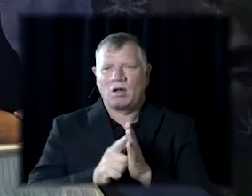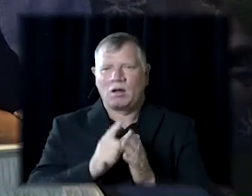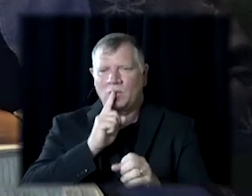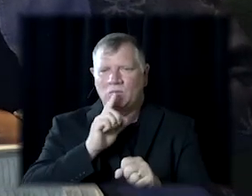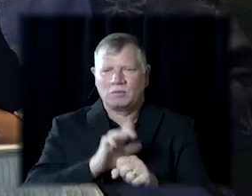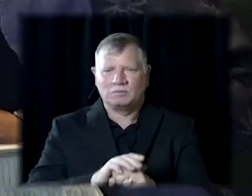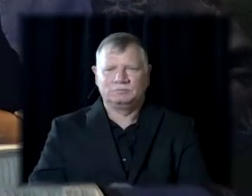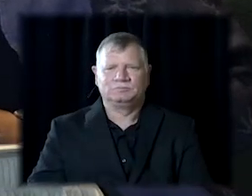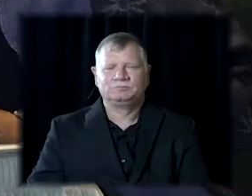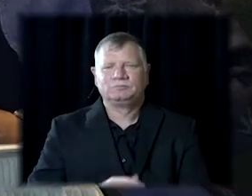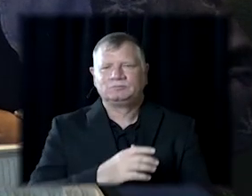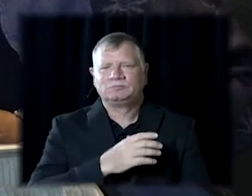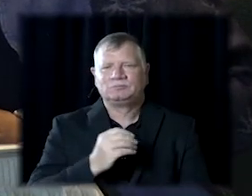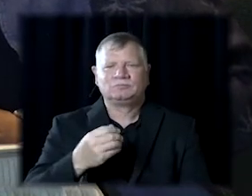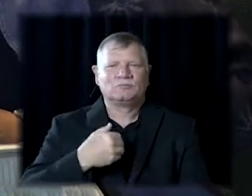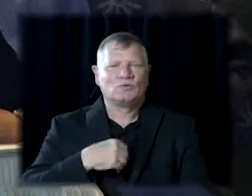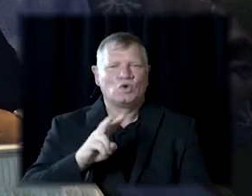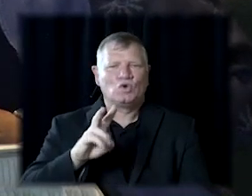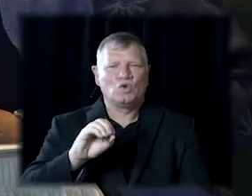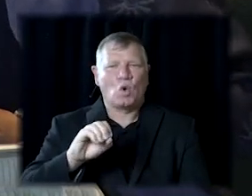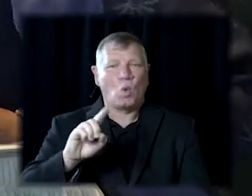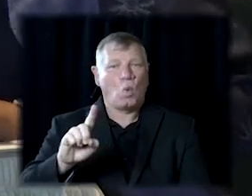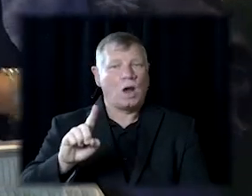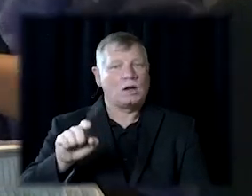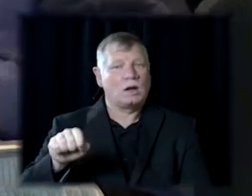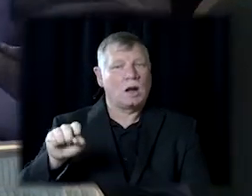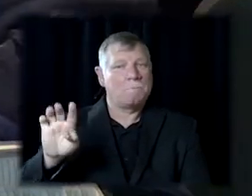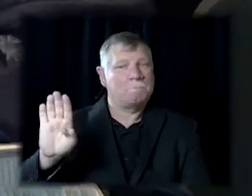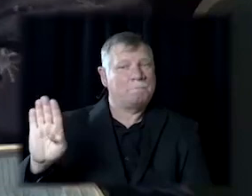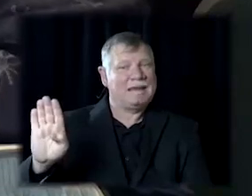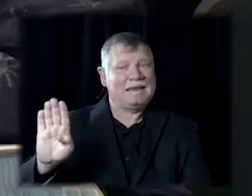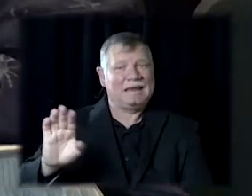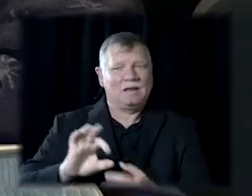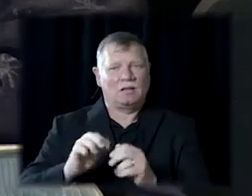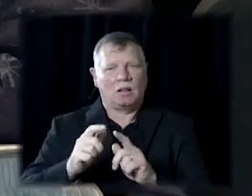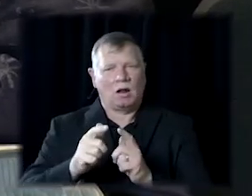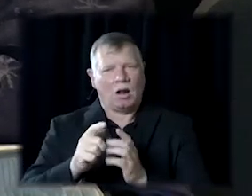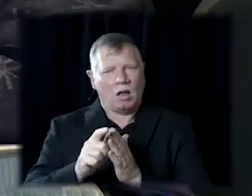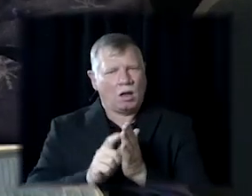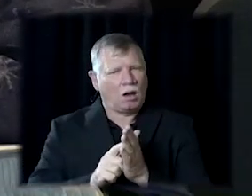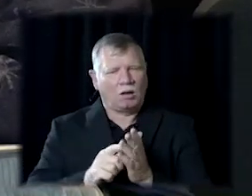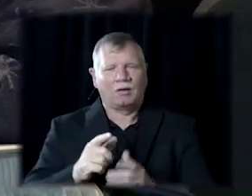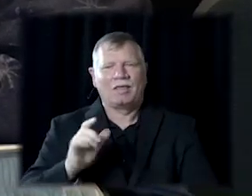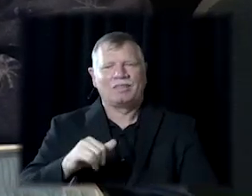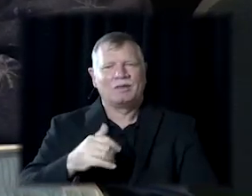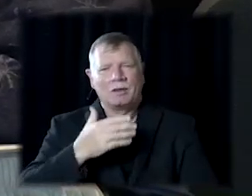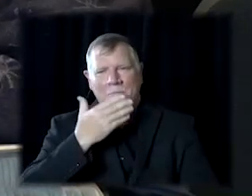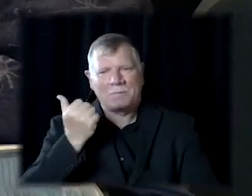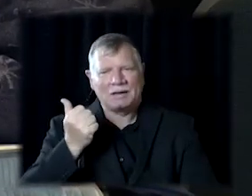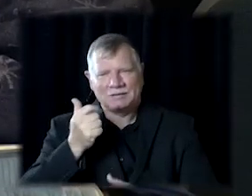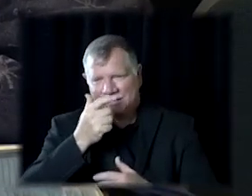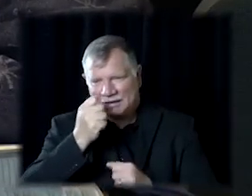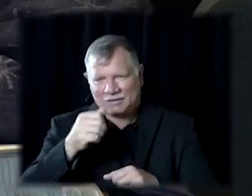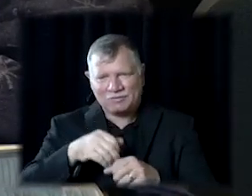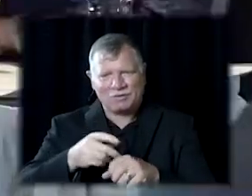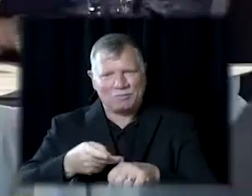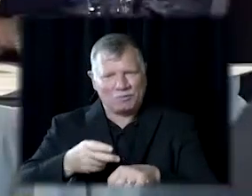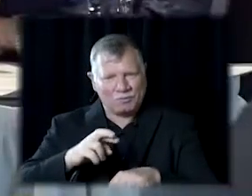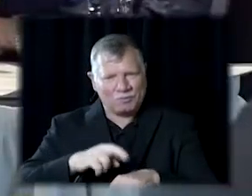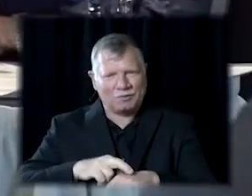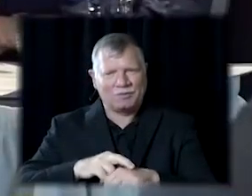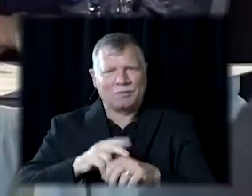meet several provisions of Section 201B of the law. And it is for this reason and in the best interest of the people of Puerto